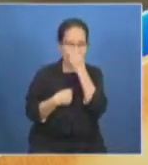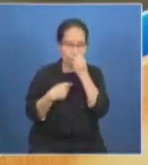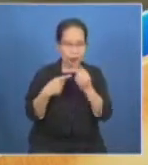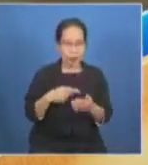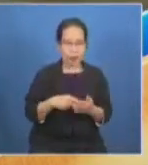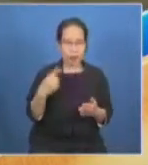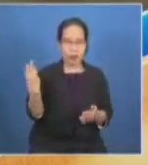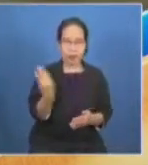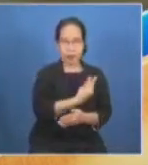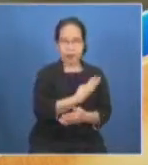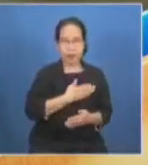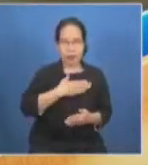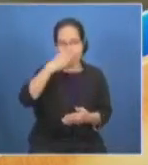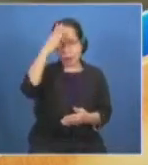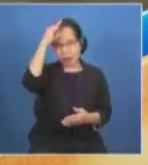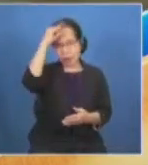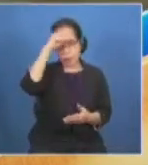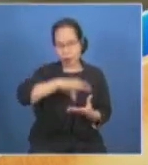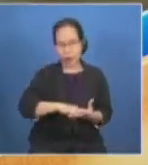was true,